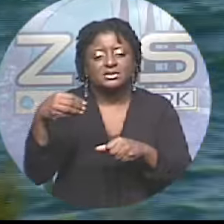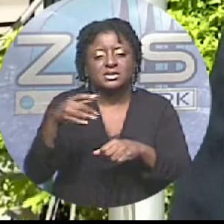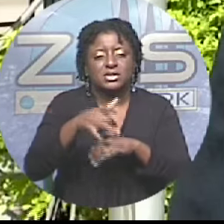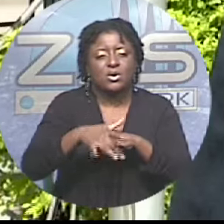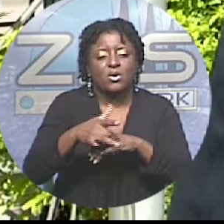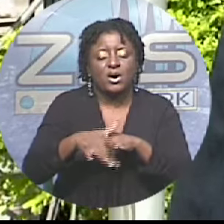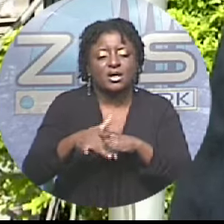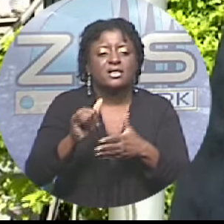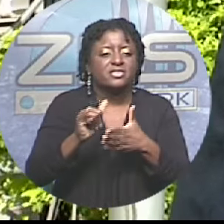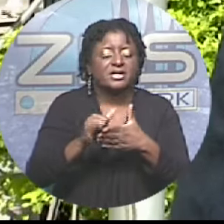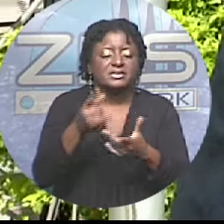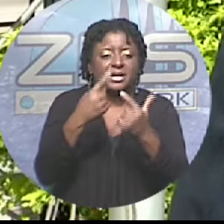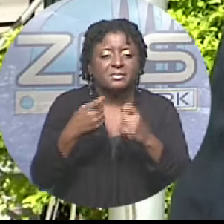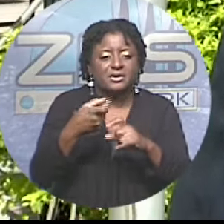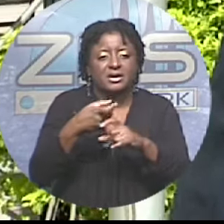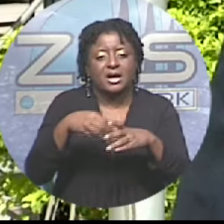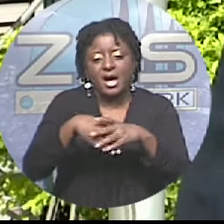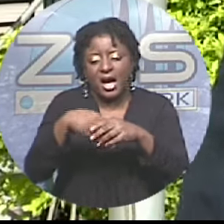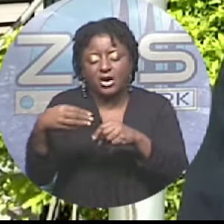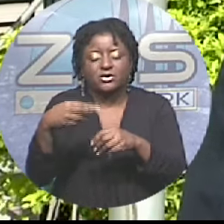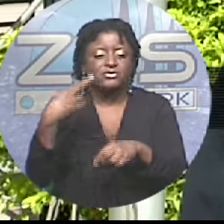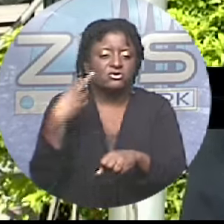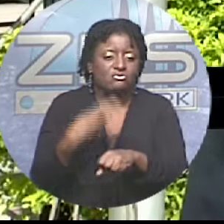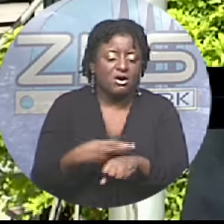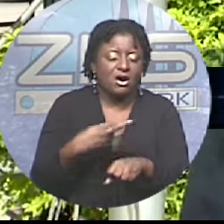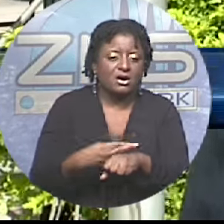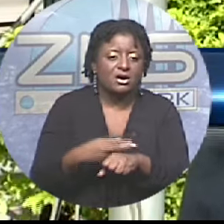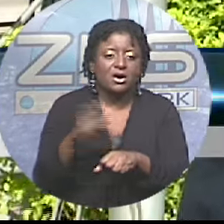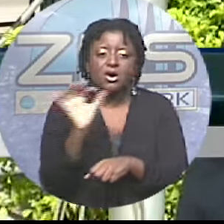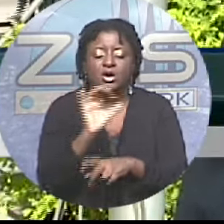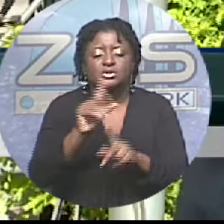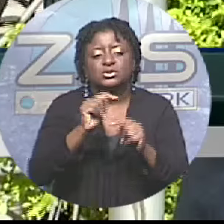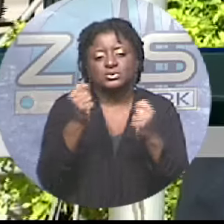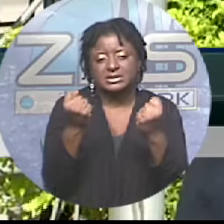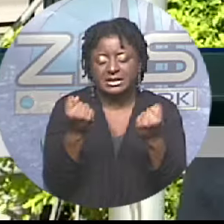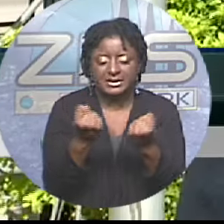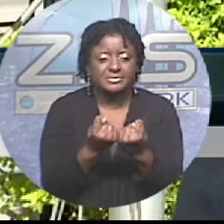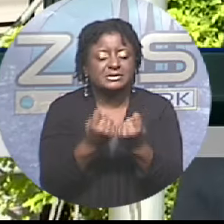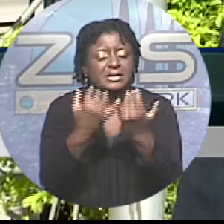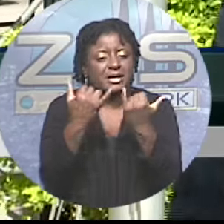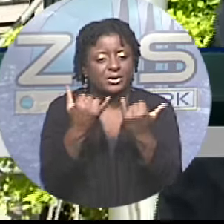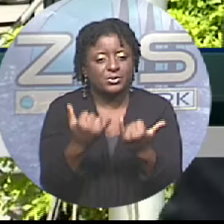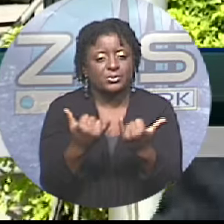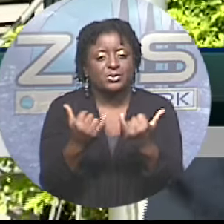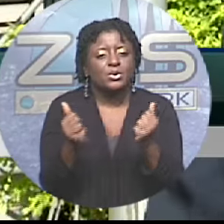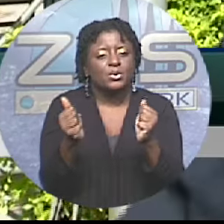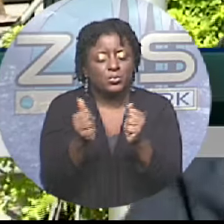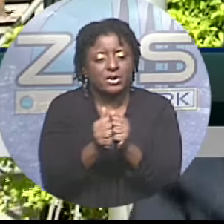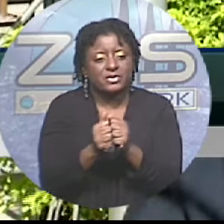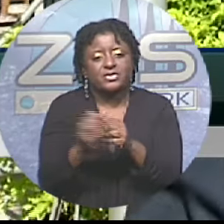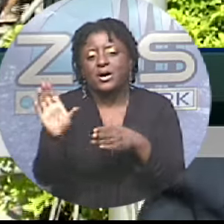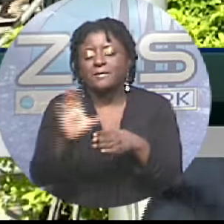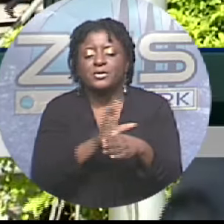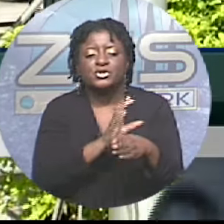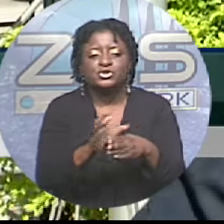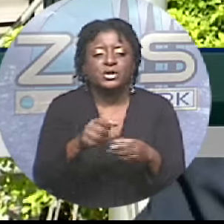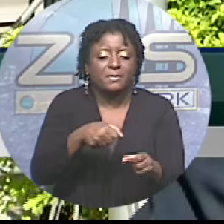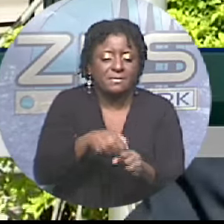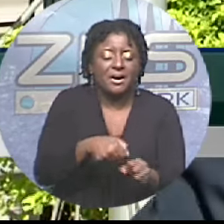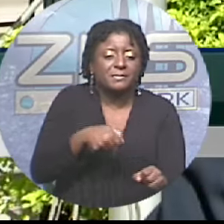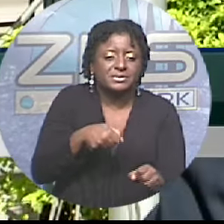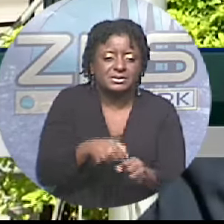coming out of the rock, and we also have teams now with commercial pumps pumping oil out